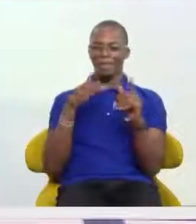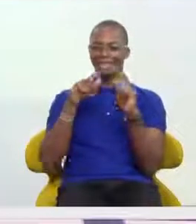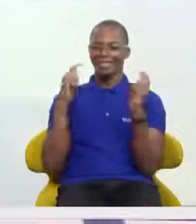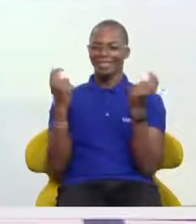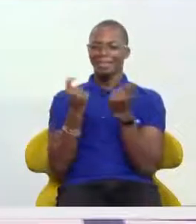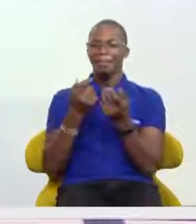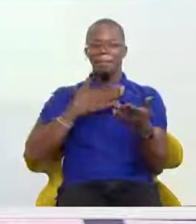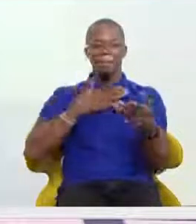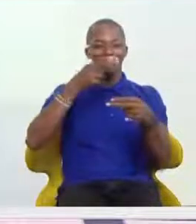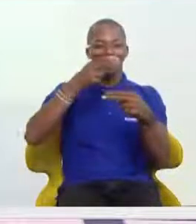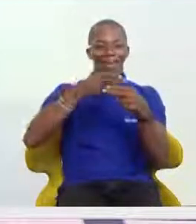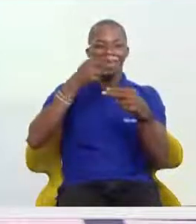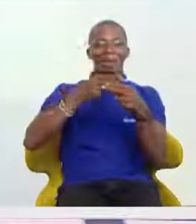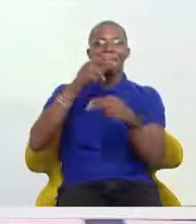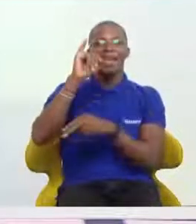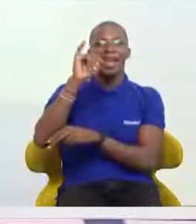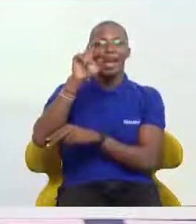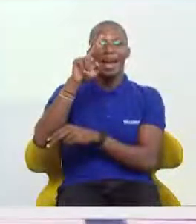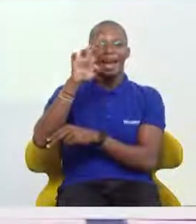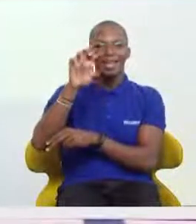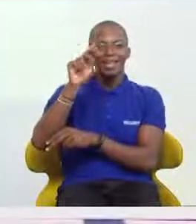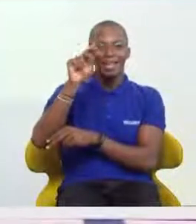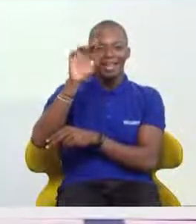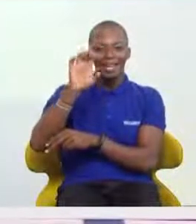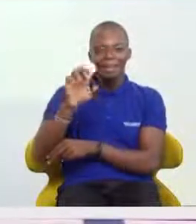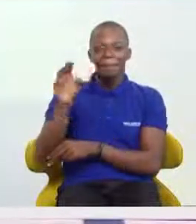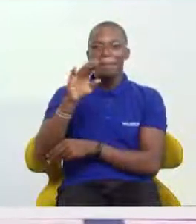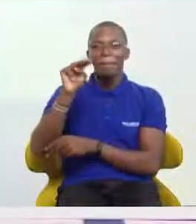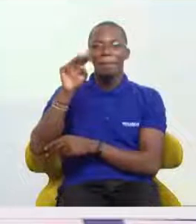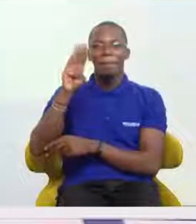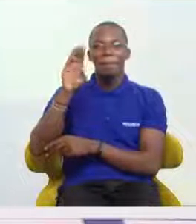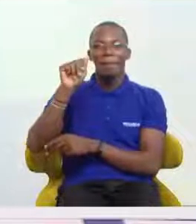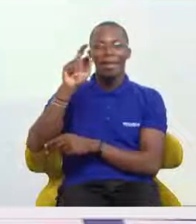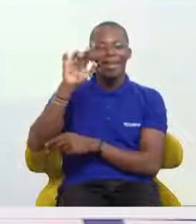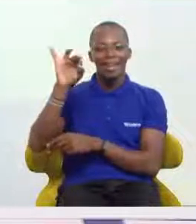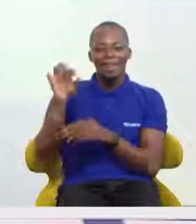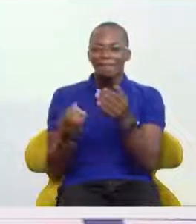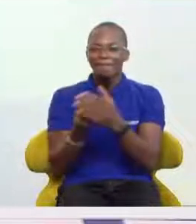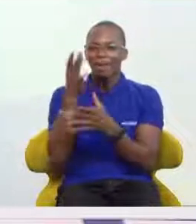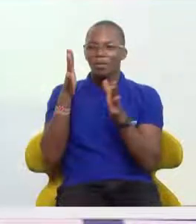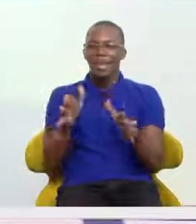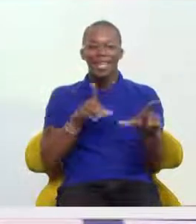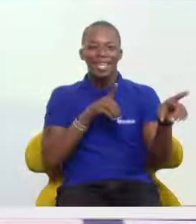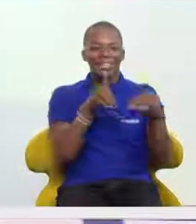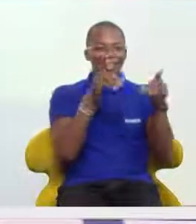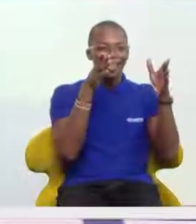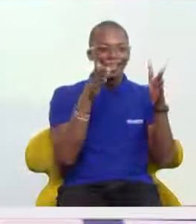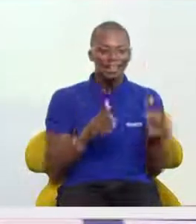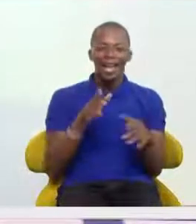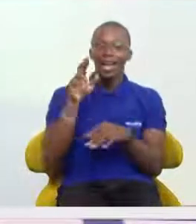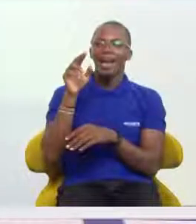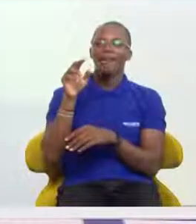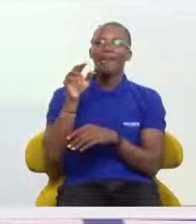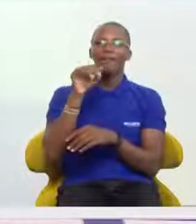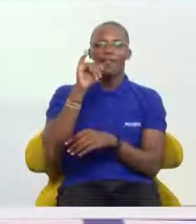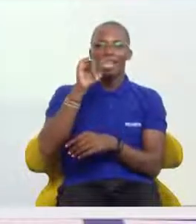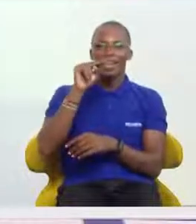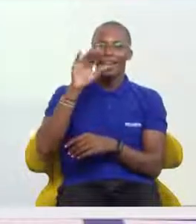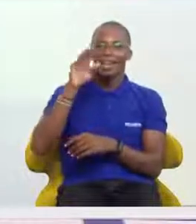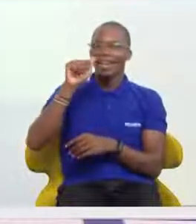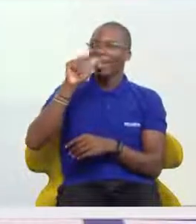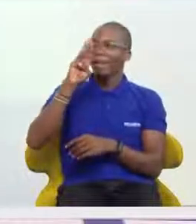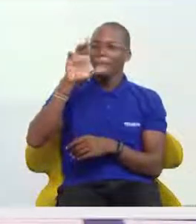Irene Mbari Kirika, the founder and executive director of Enable, a nonprofit organization that is based